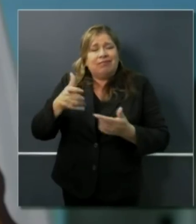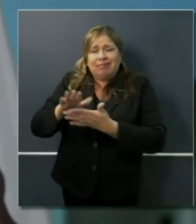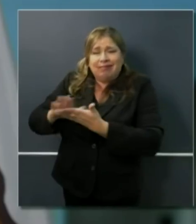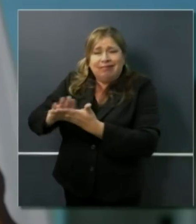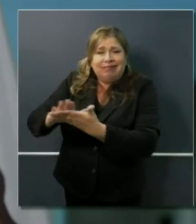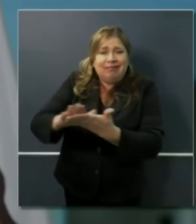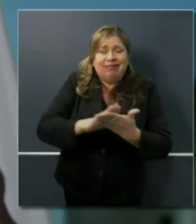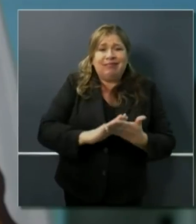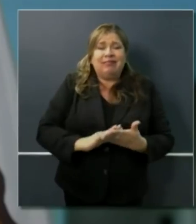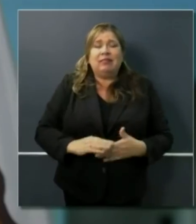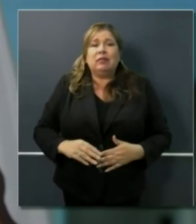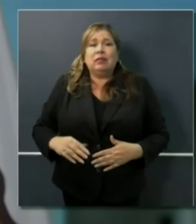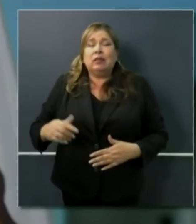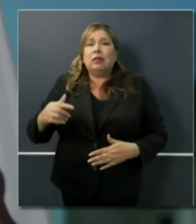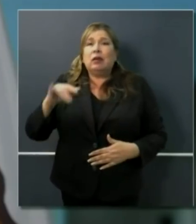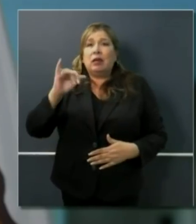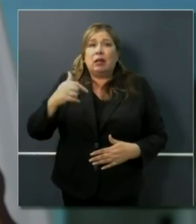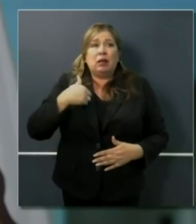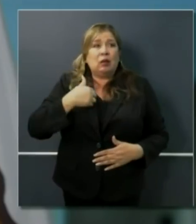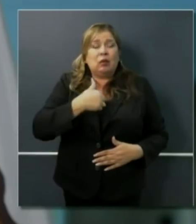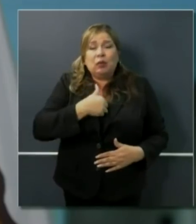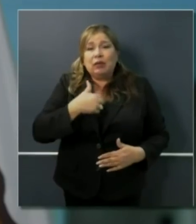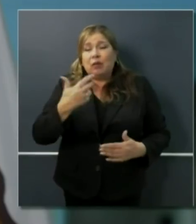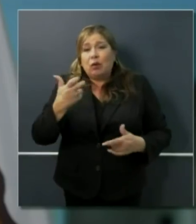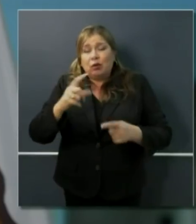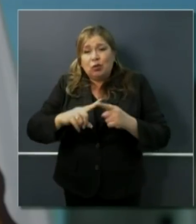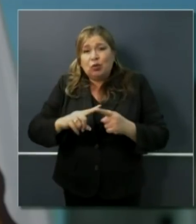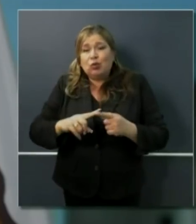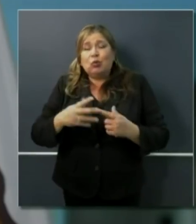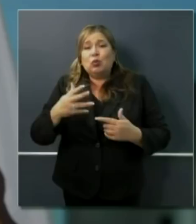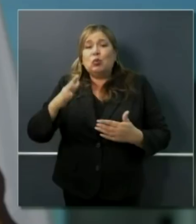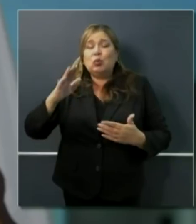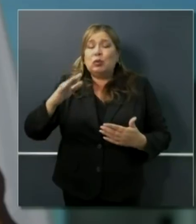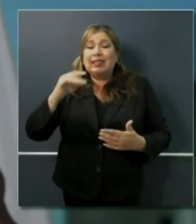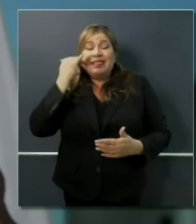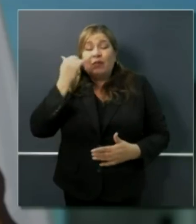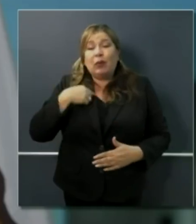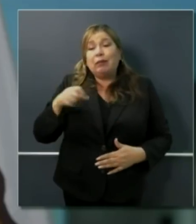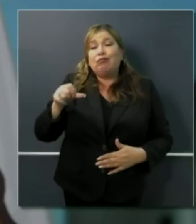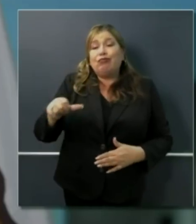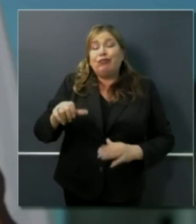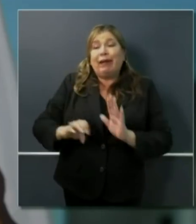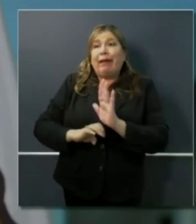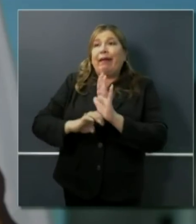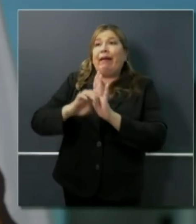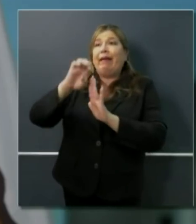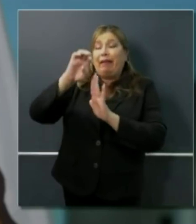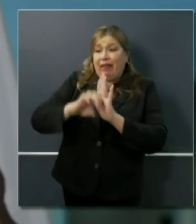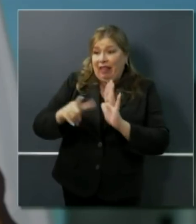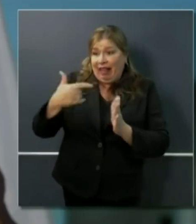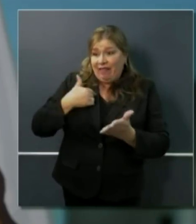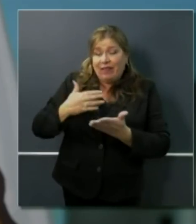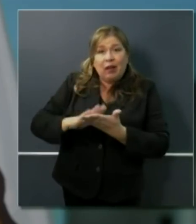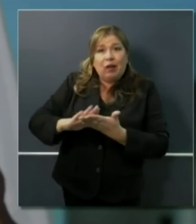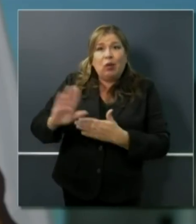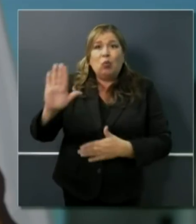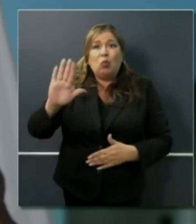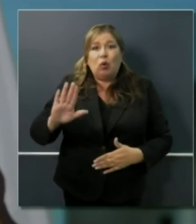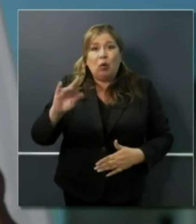to floor 10 and floor 11 to make sure that there are wipes, make sure that there is the kind of